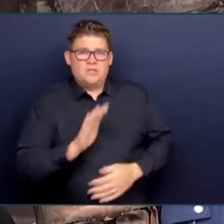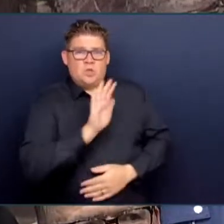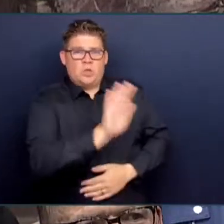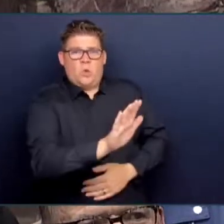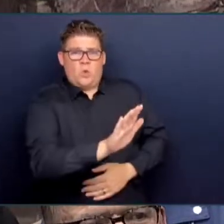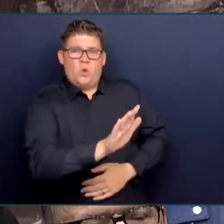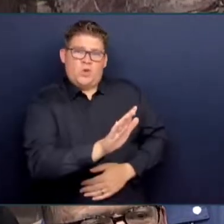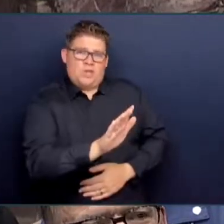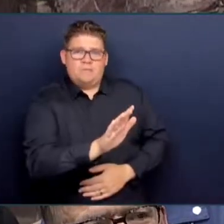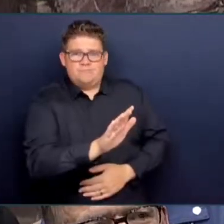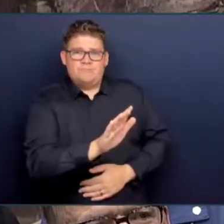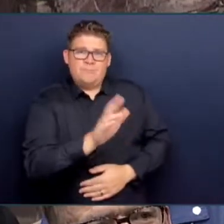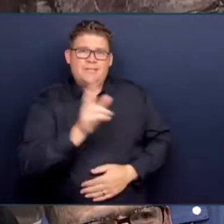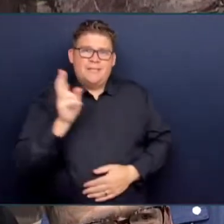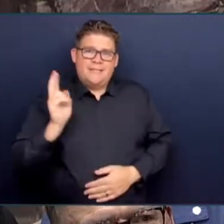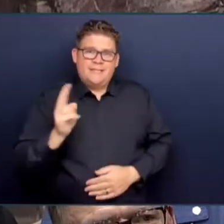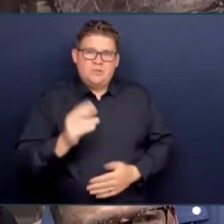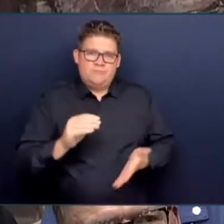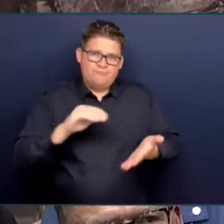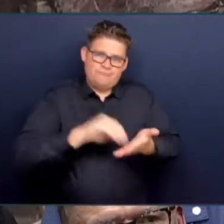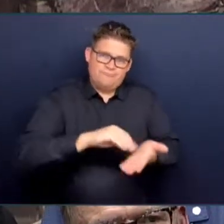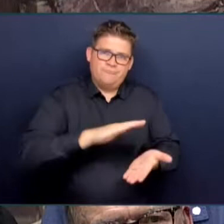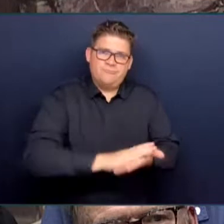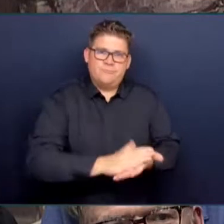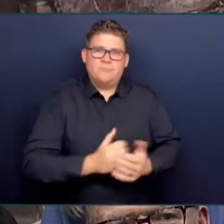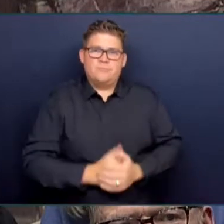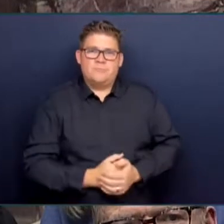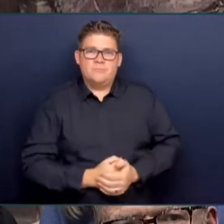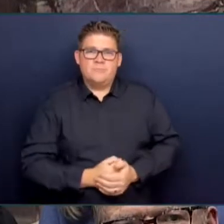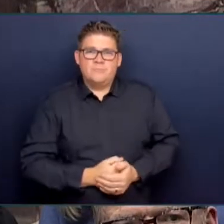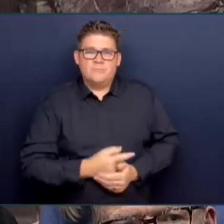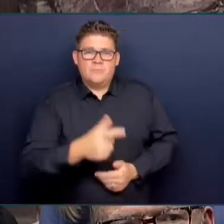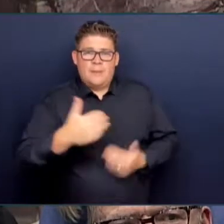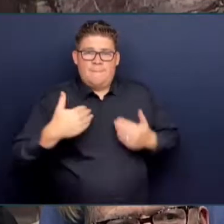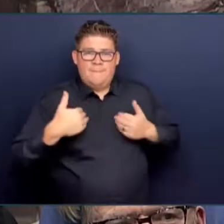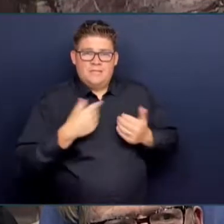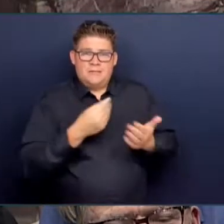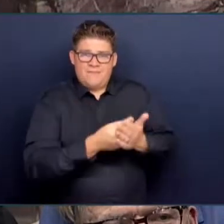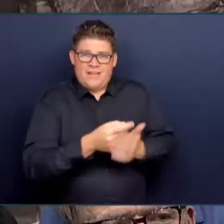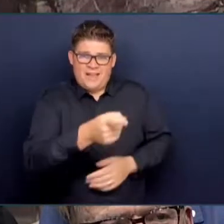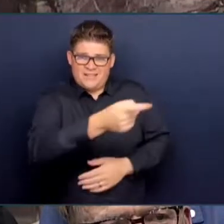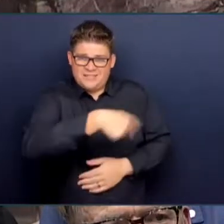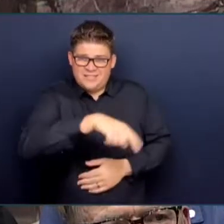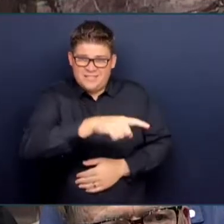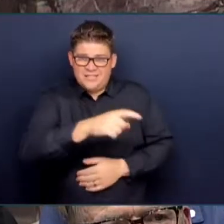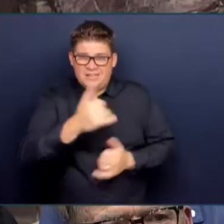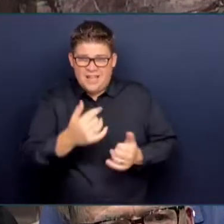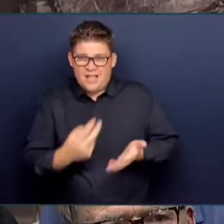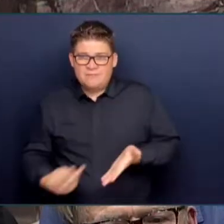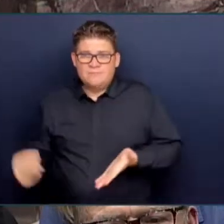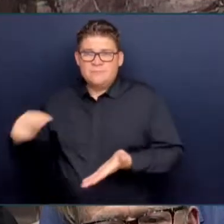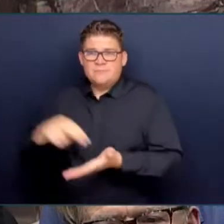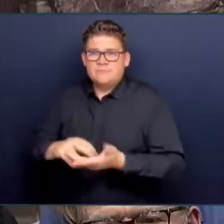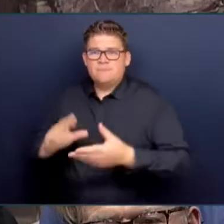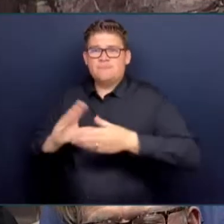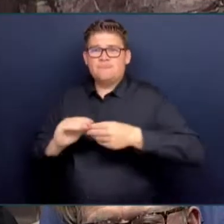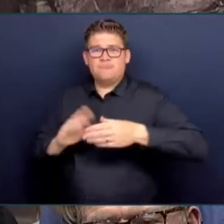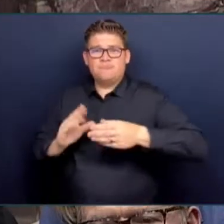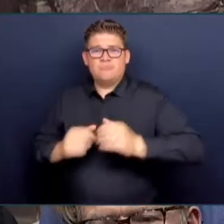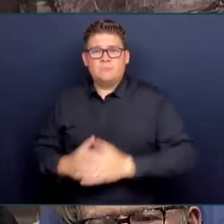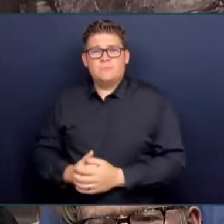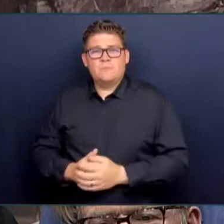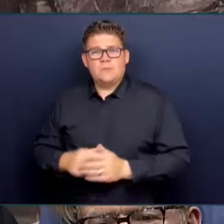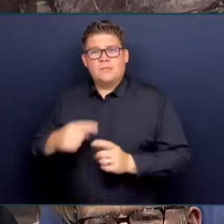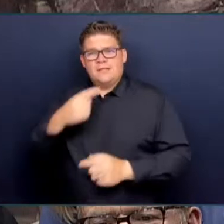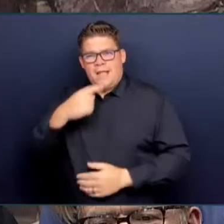up today and tell British Columbians exactly when renters in this province will see the rebate that's